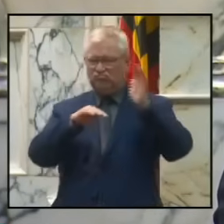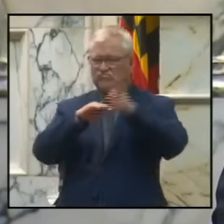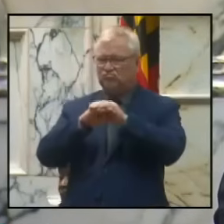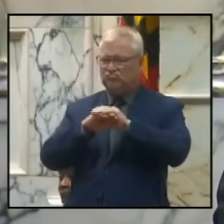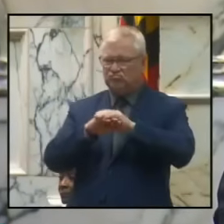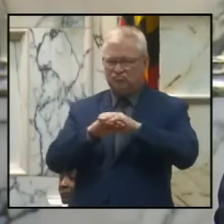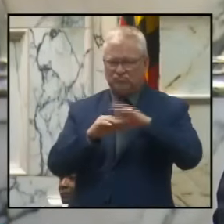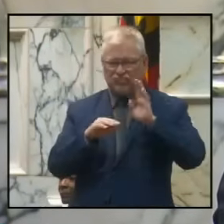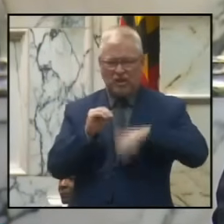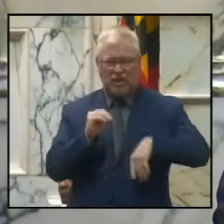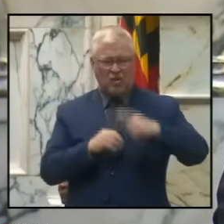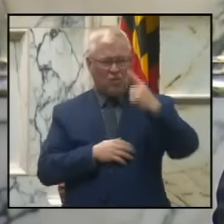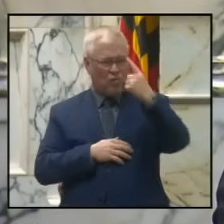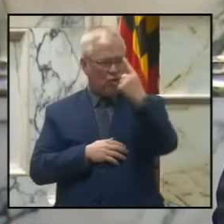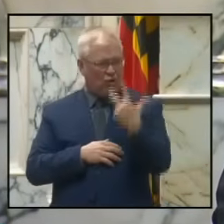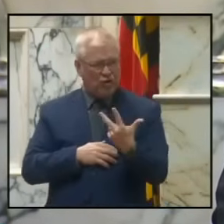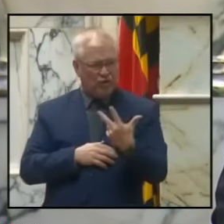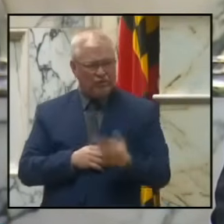2010.